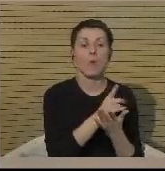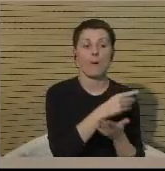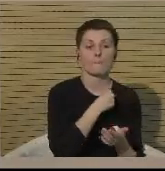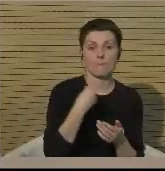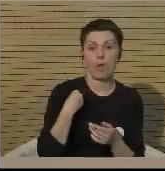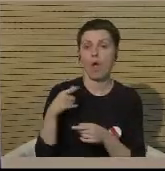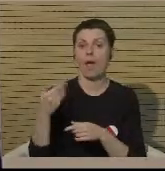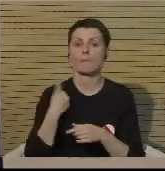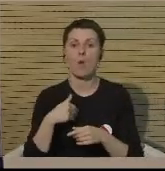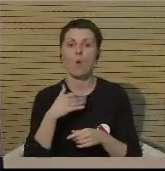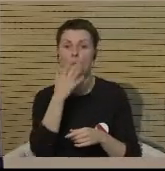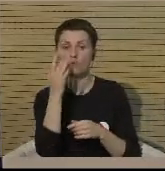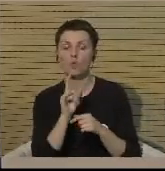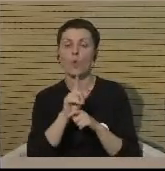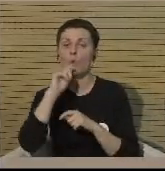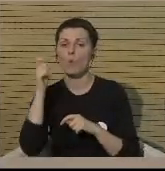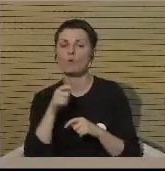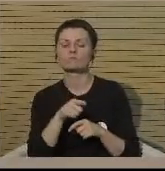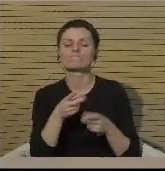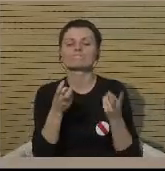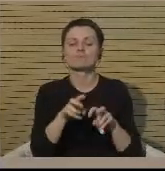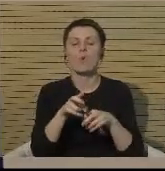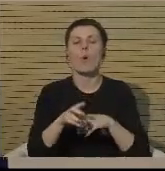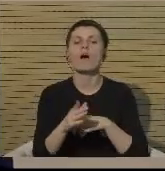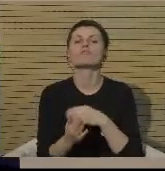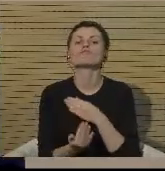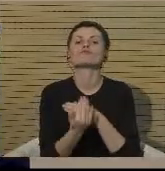became member of EU, the border